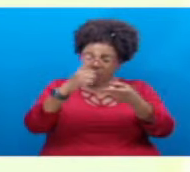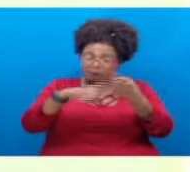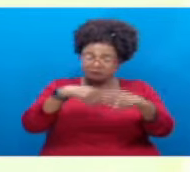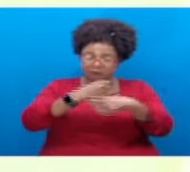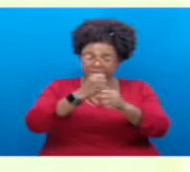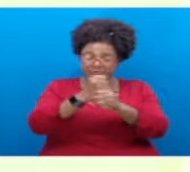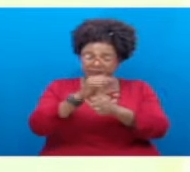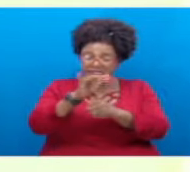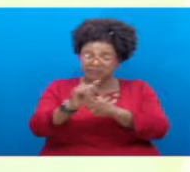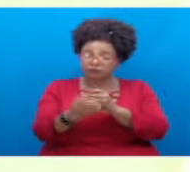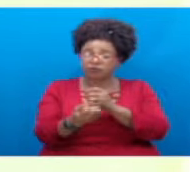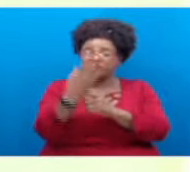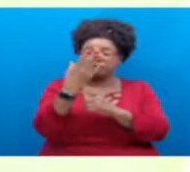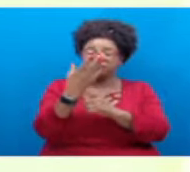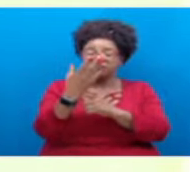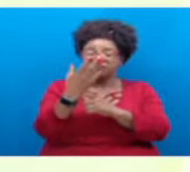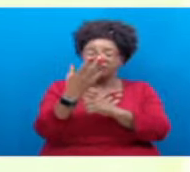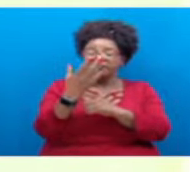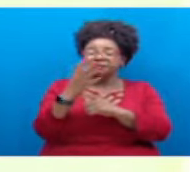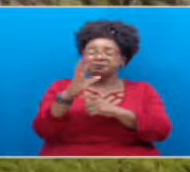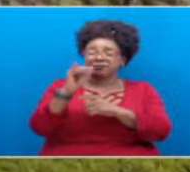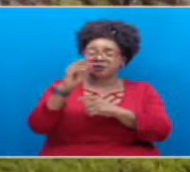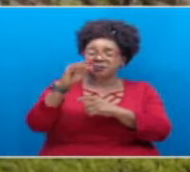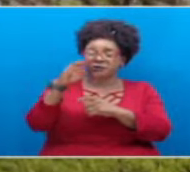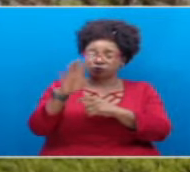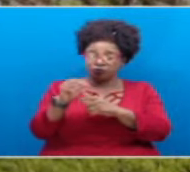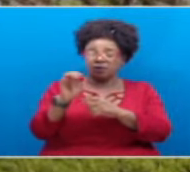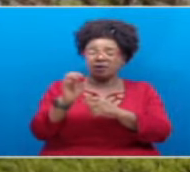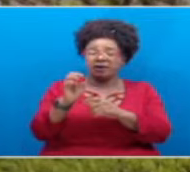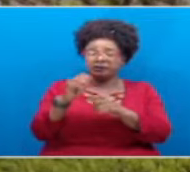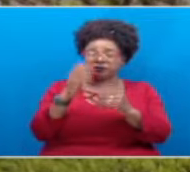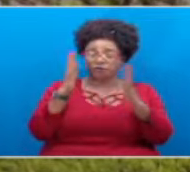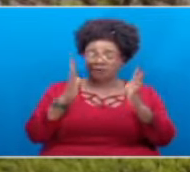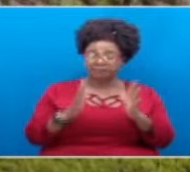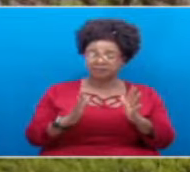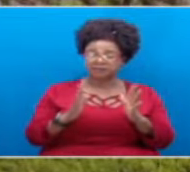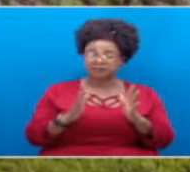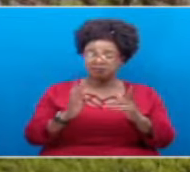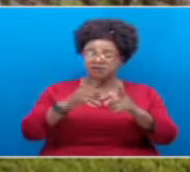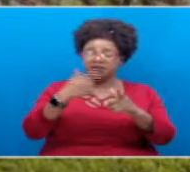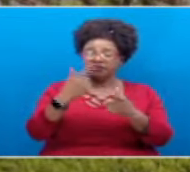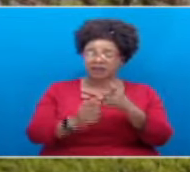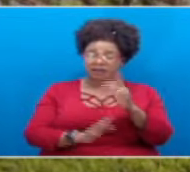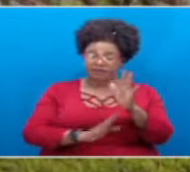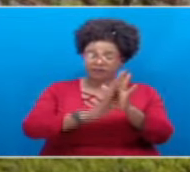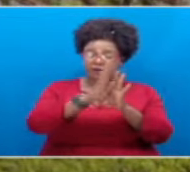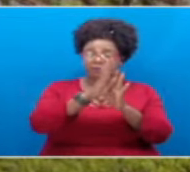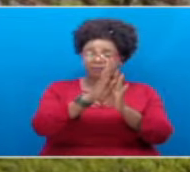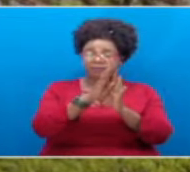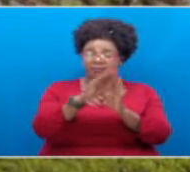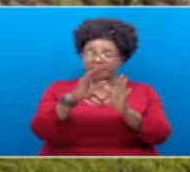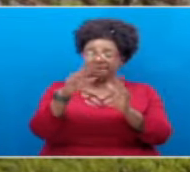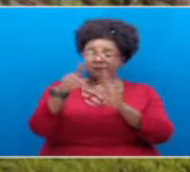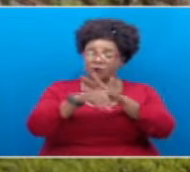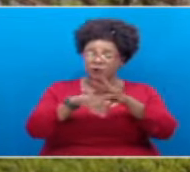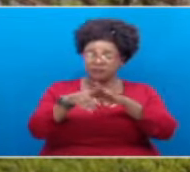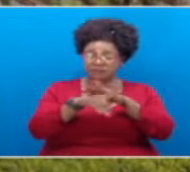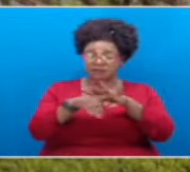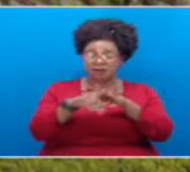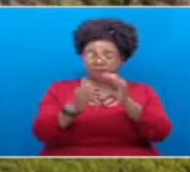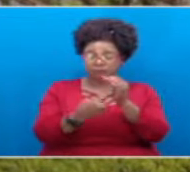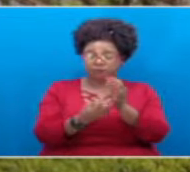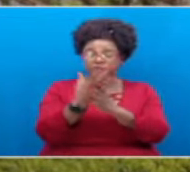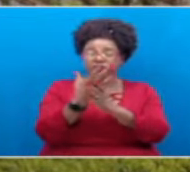cause immune responses in human beings, and then develop recombinant protein to produce it in the